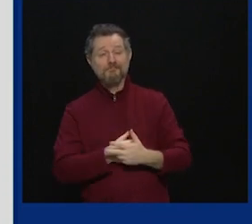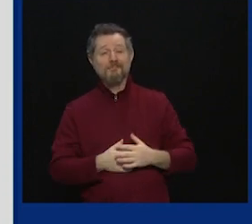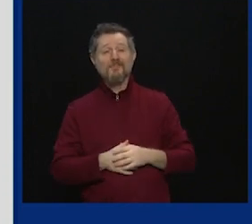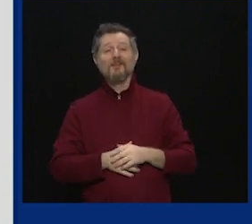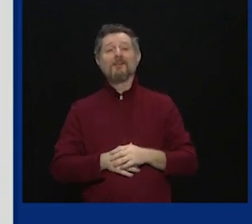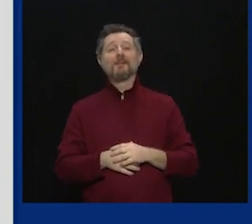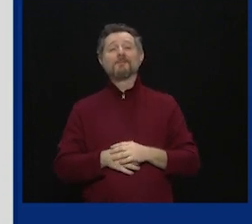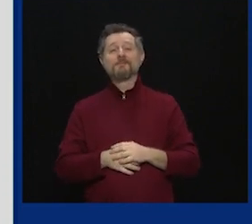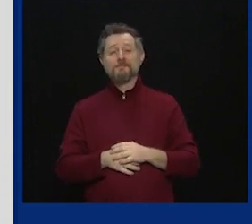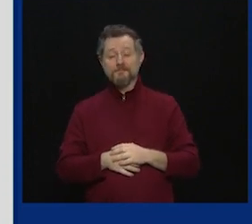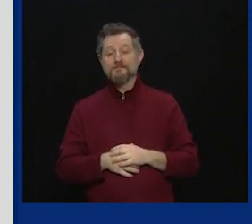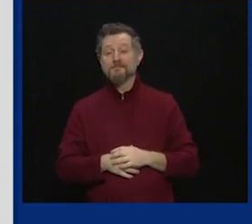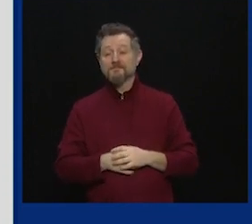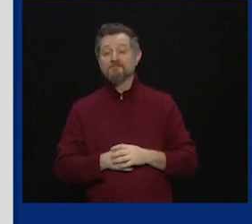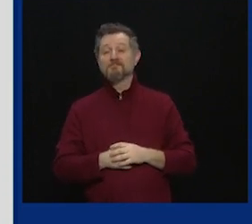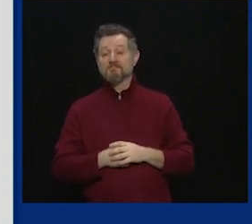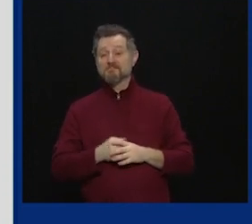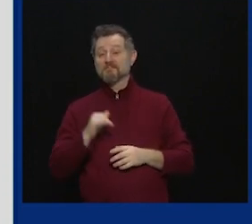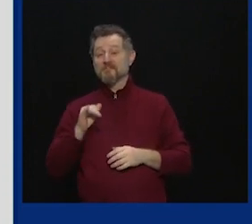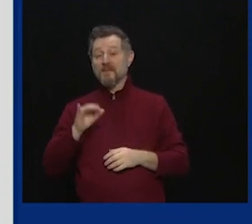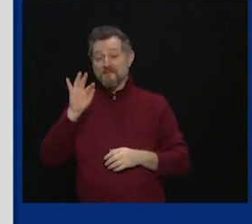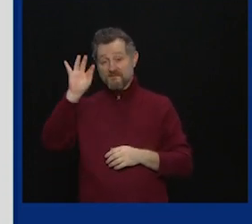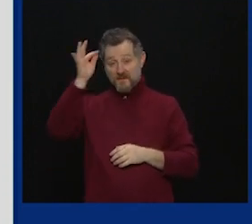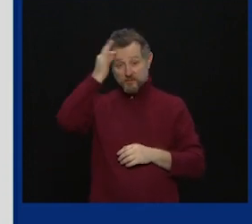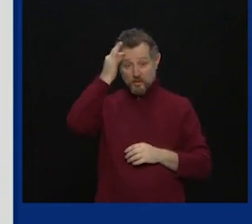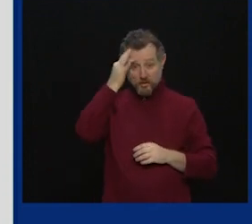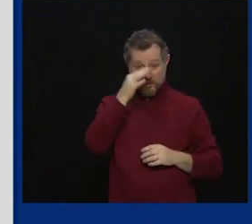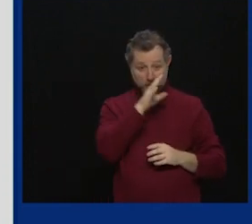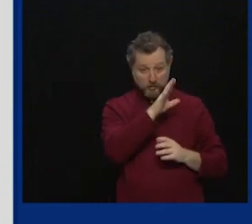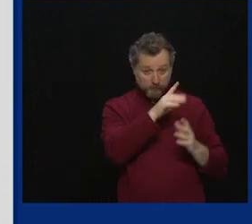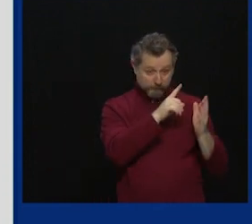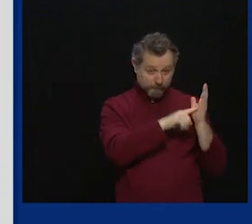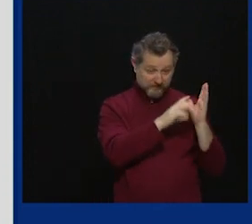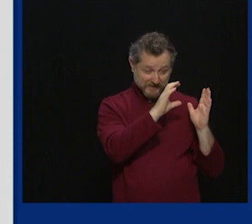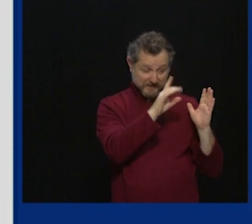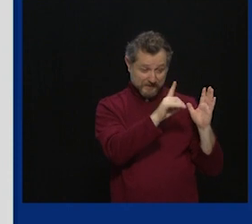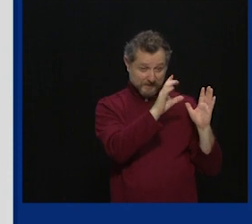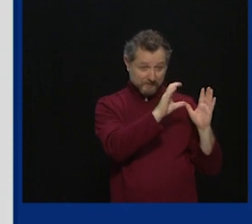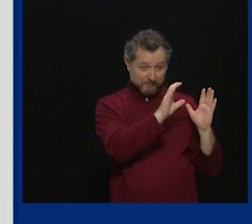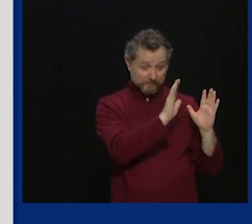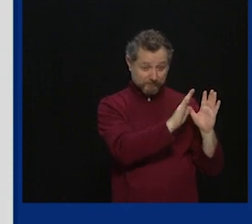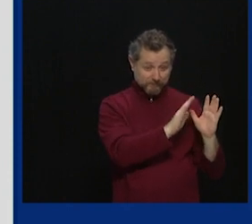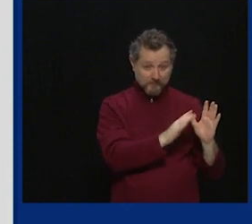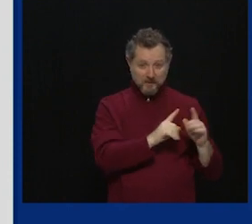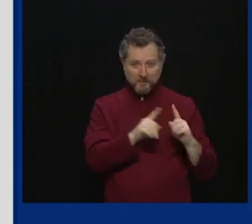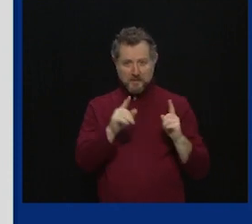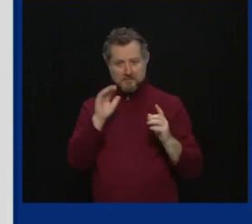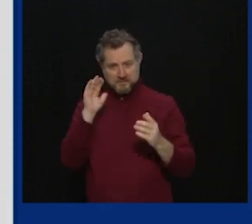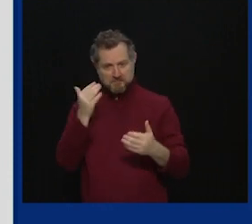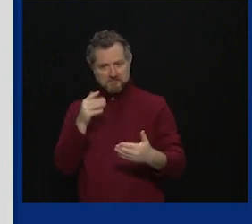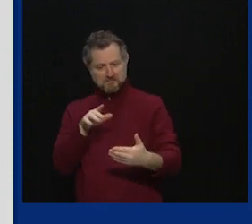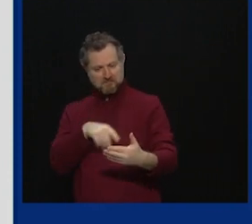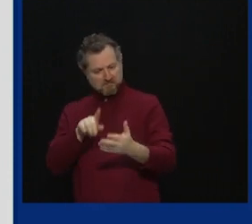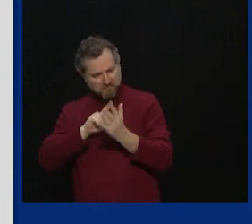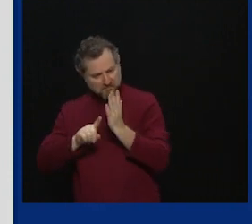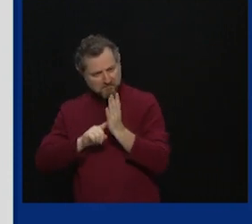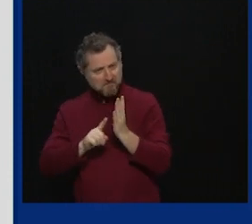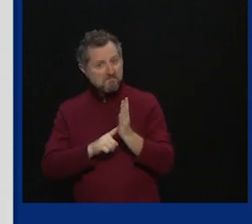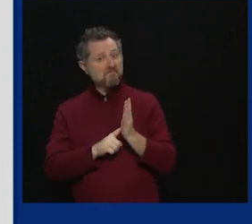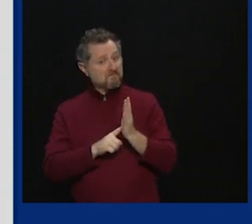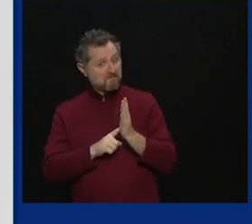by our federal entities, the CDC, but booster shots are looking very effective against Omicron. And we have